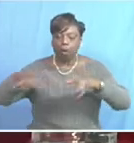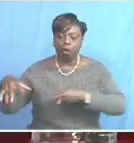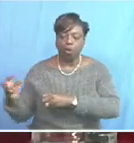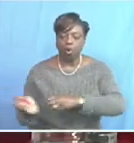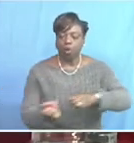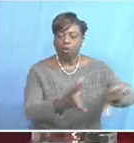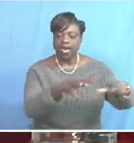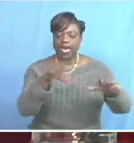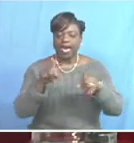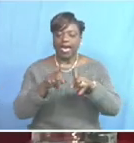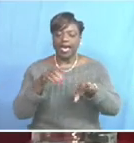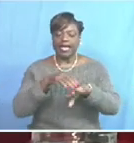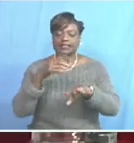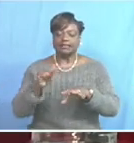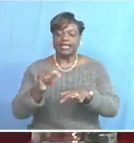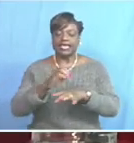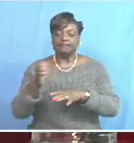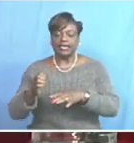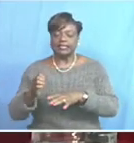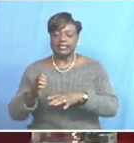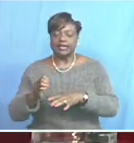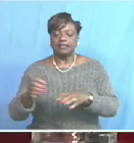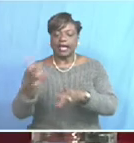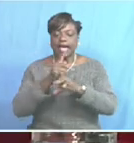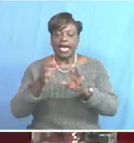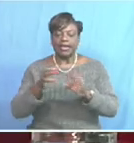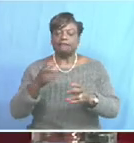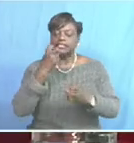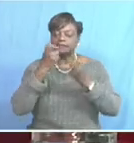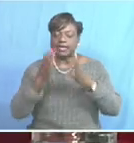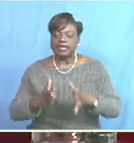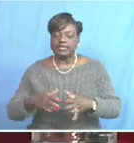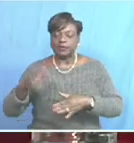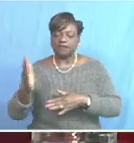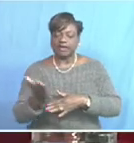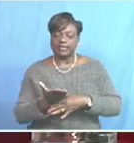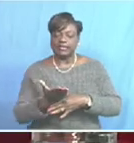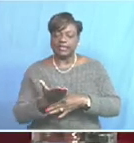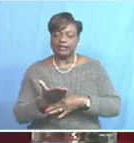the event, at the caliber of the speakers who are invited, and we really